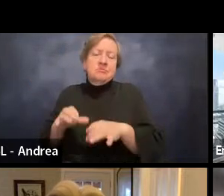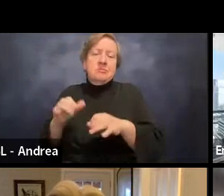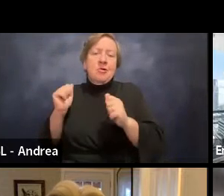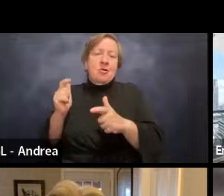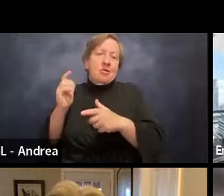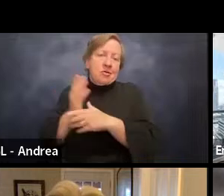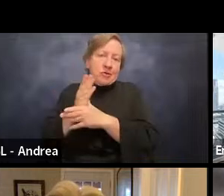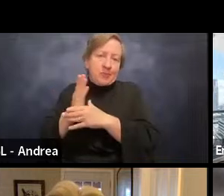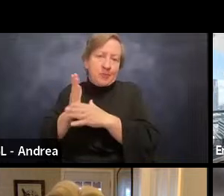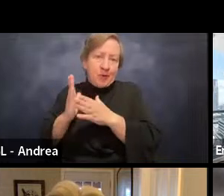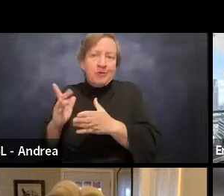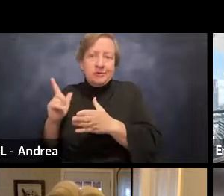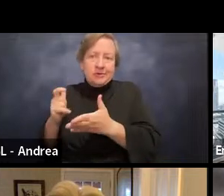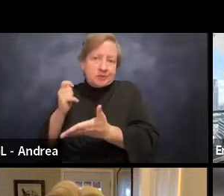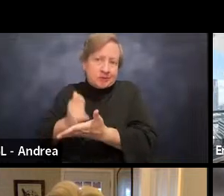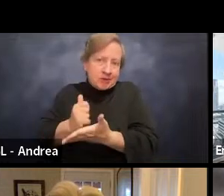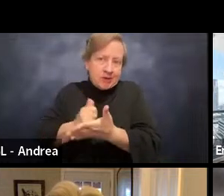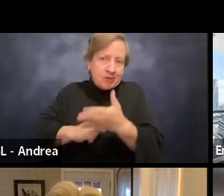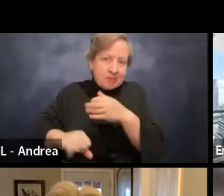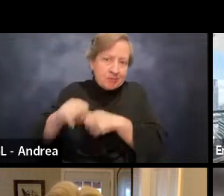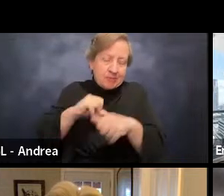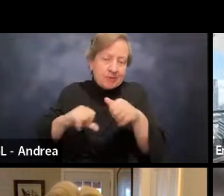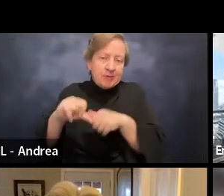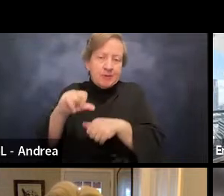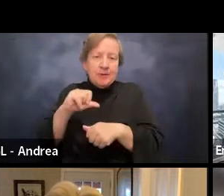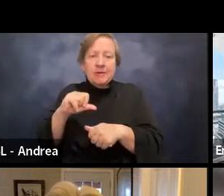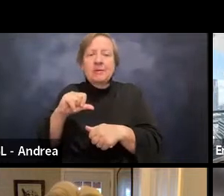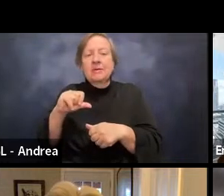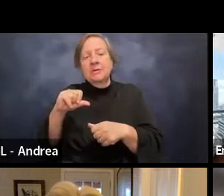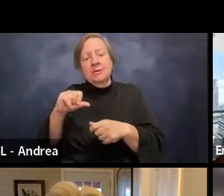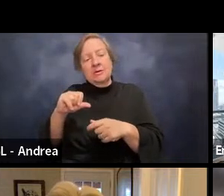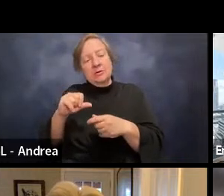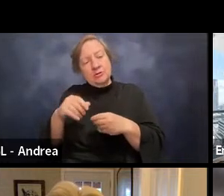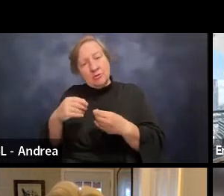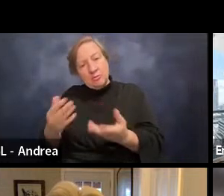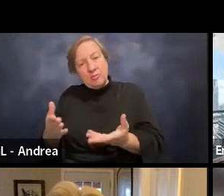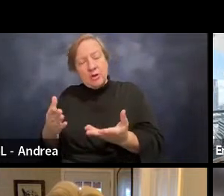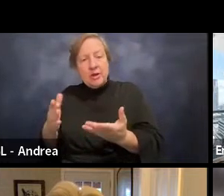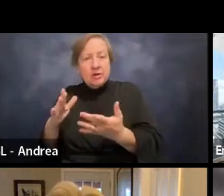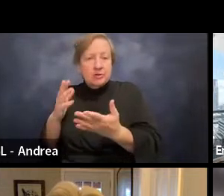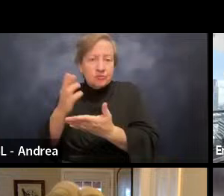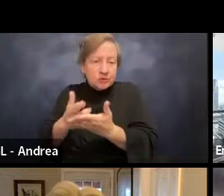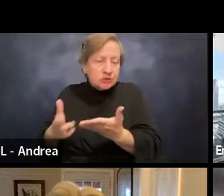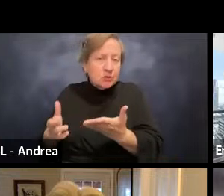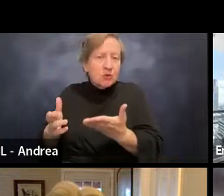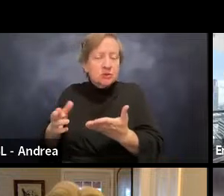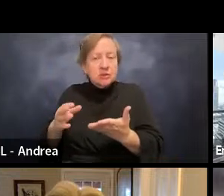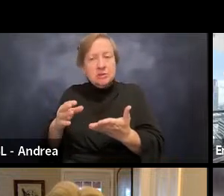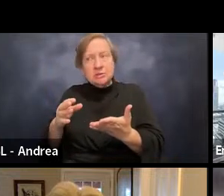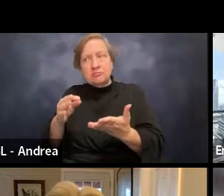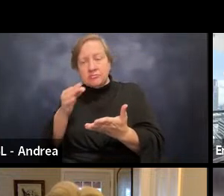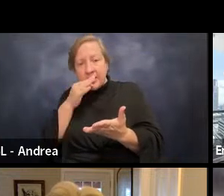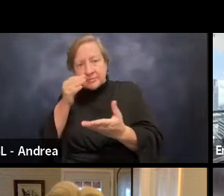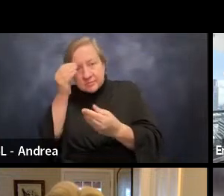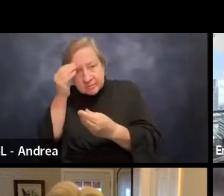partners helping to bring resources and expertise to the table.